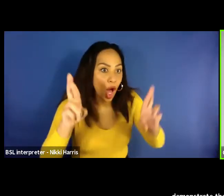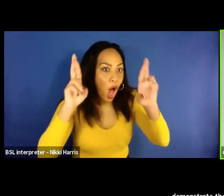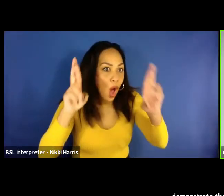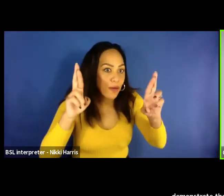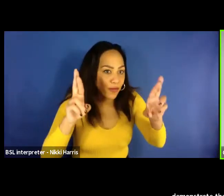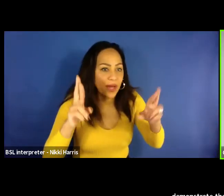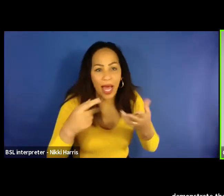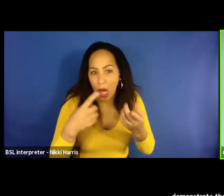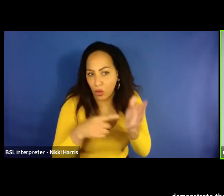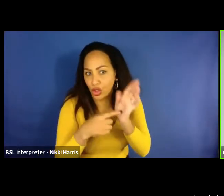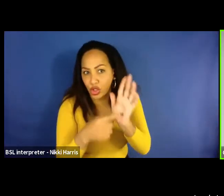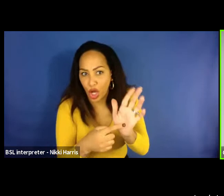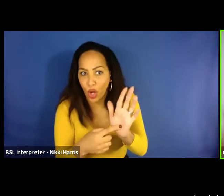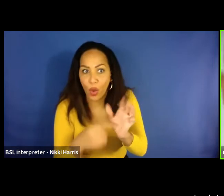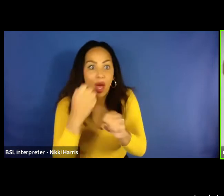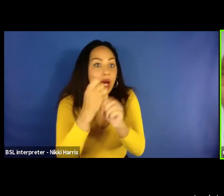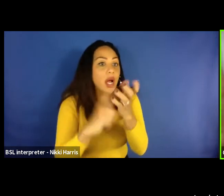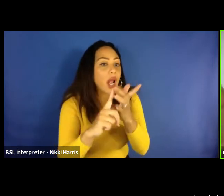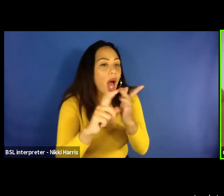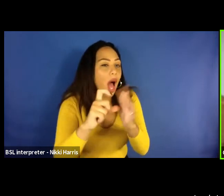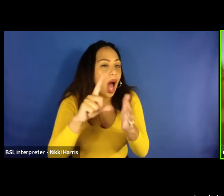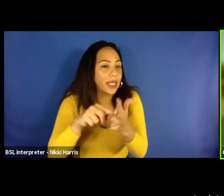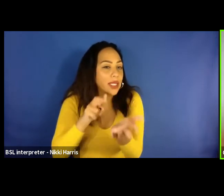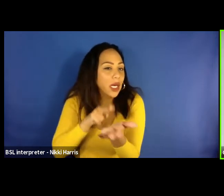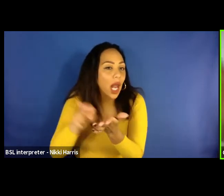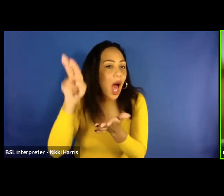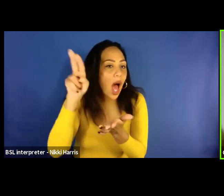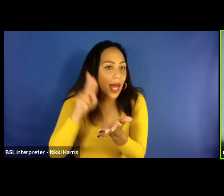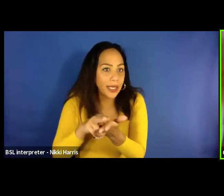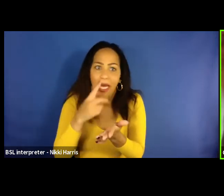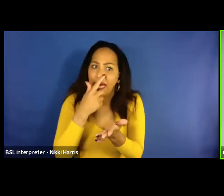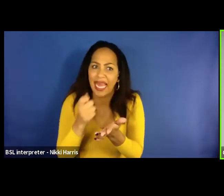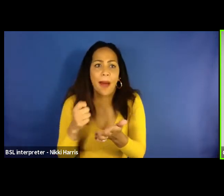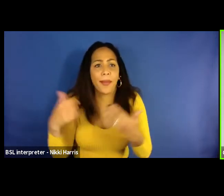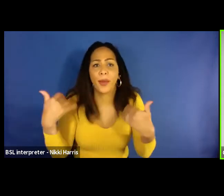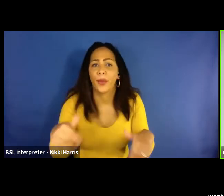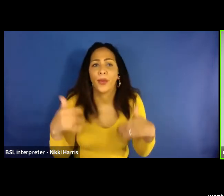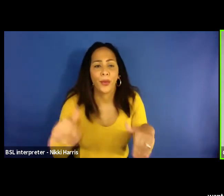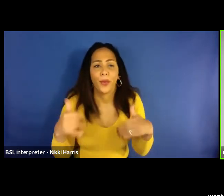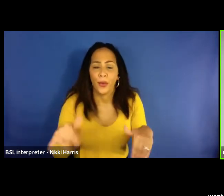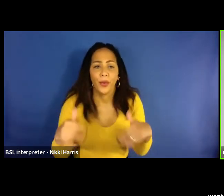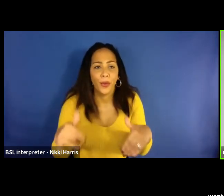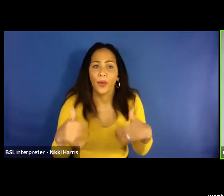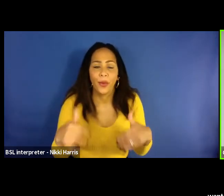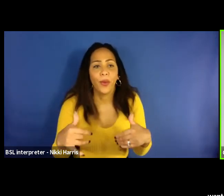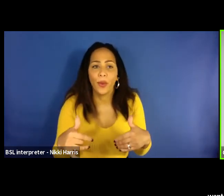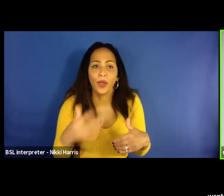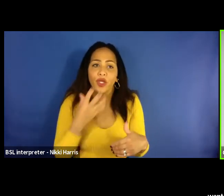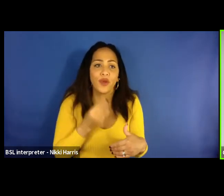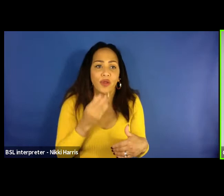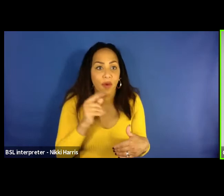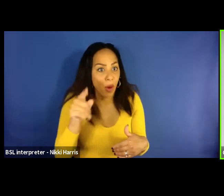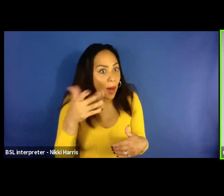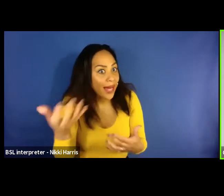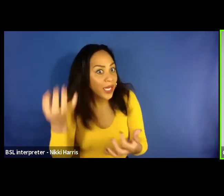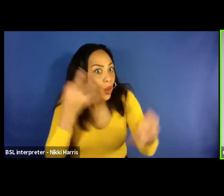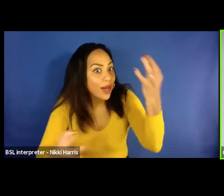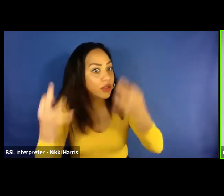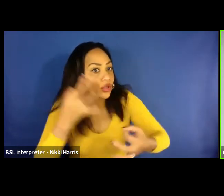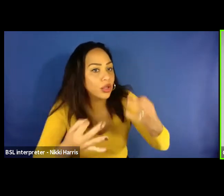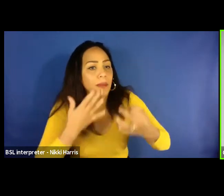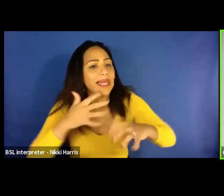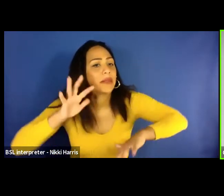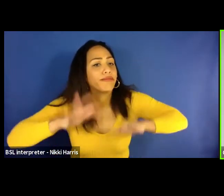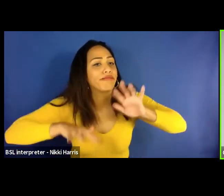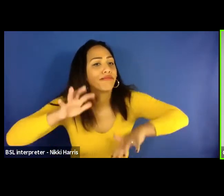compelling Glide can be for you. And if you have any questions, please feel free to chuck them in the chat and we can kind of go through this in a bit more detail as well.